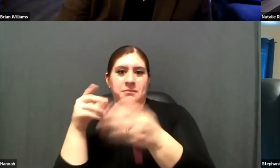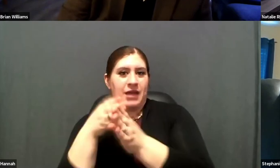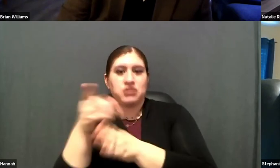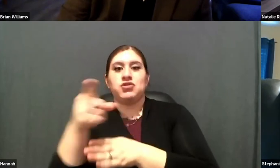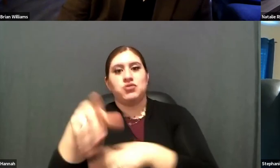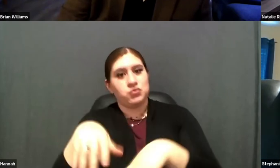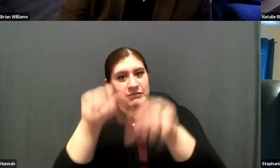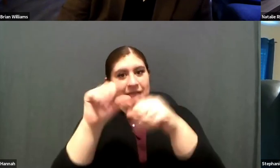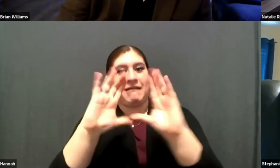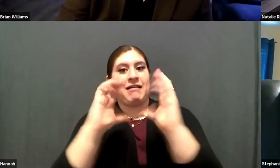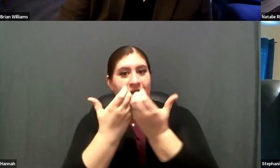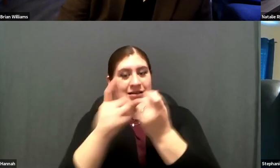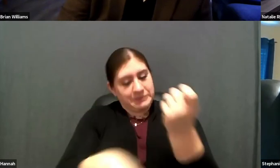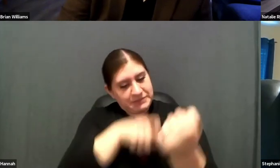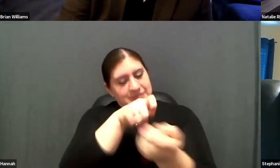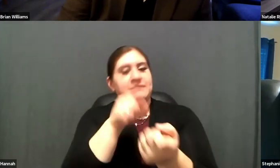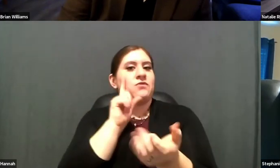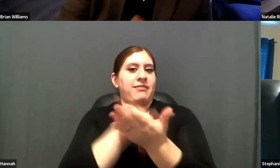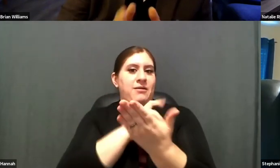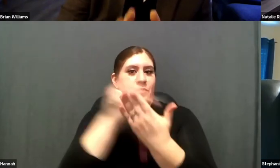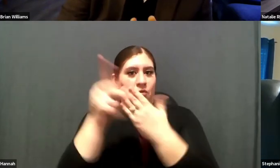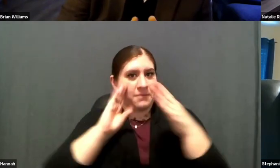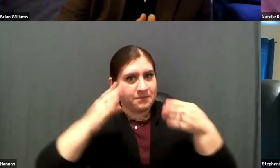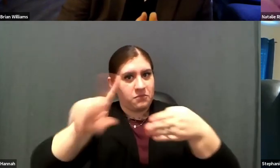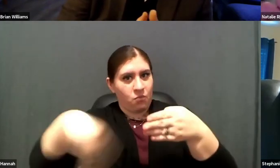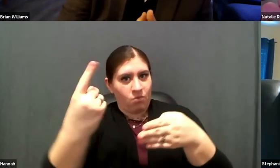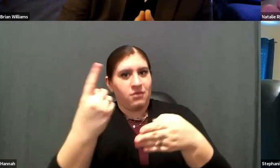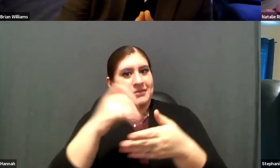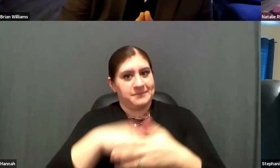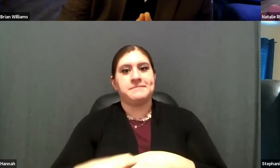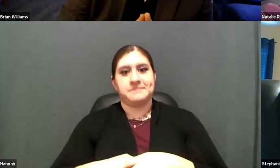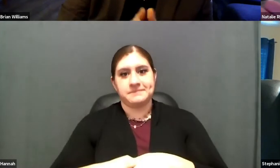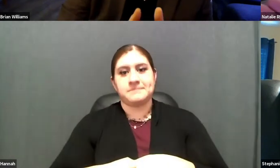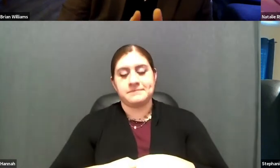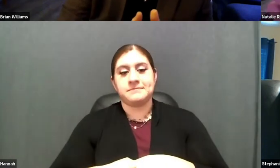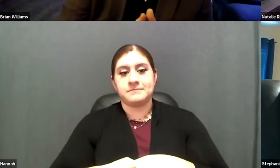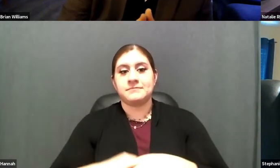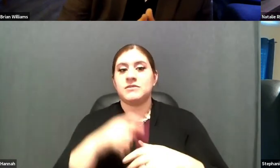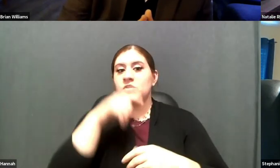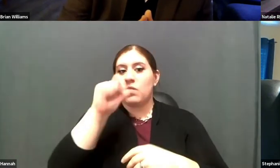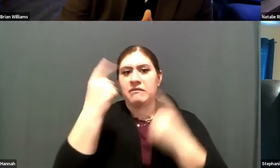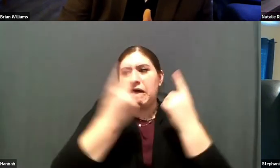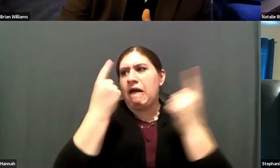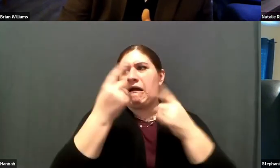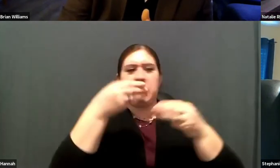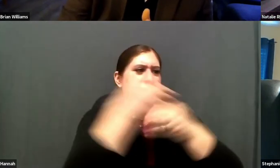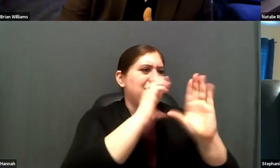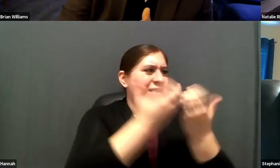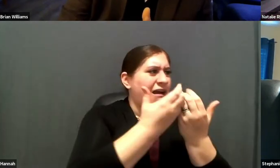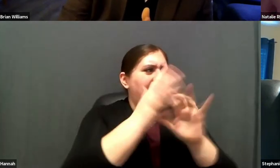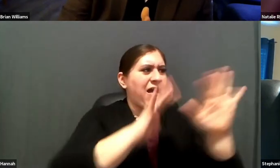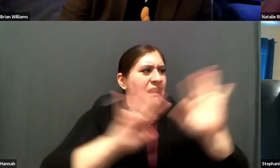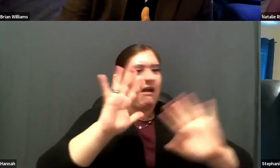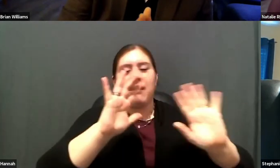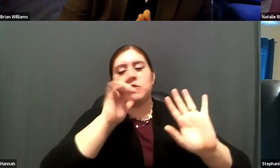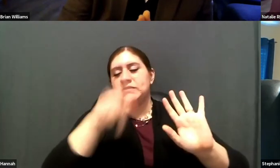taking classes specific to this program and this program only. So you don't have to think about your math class on the other side and then